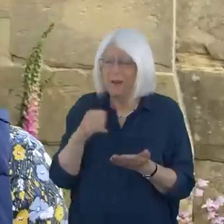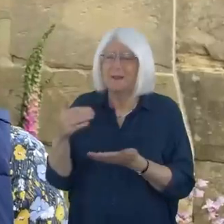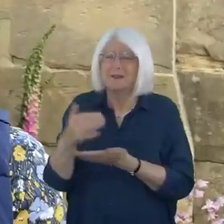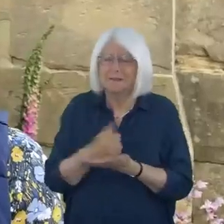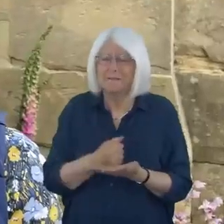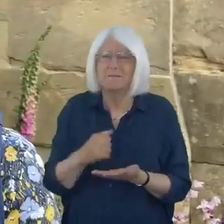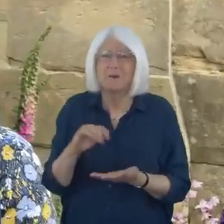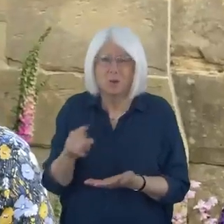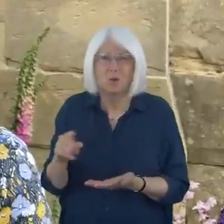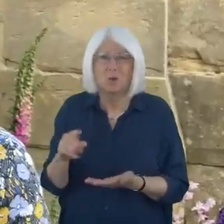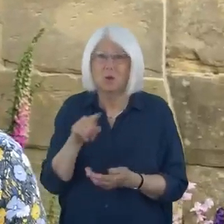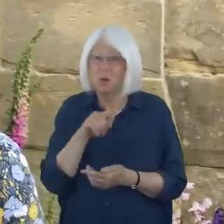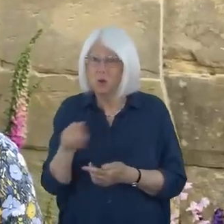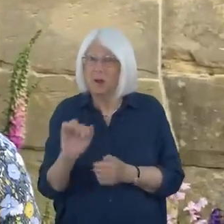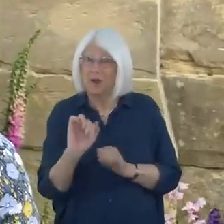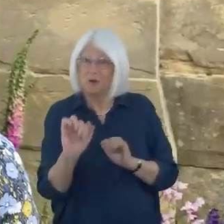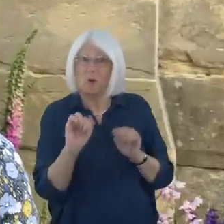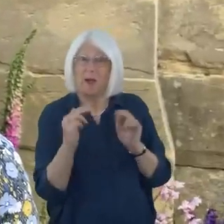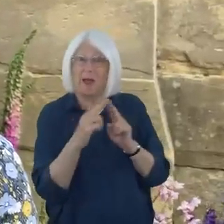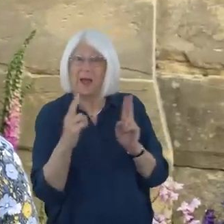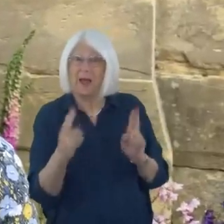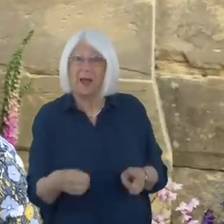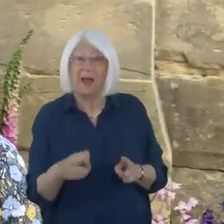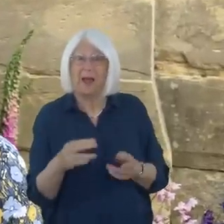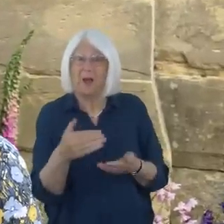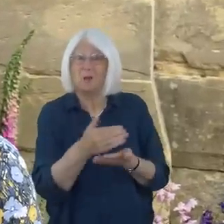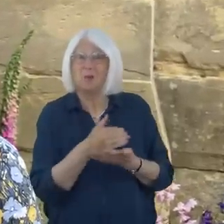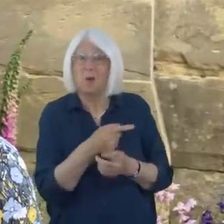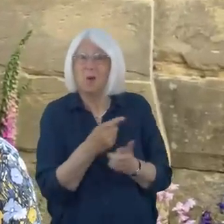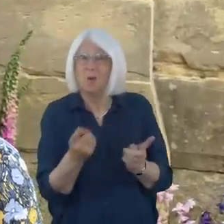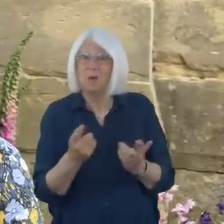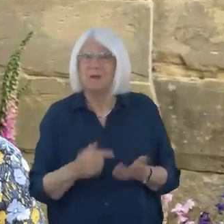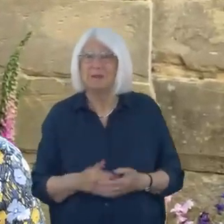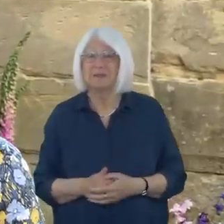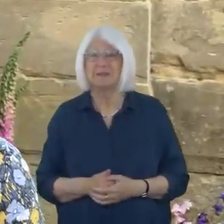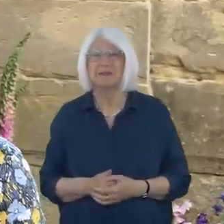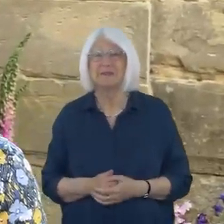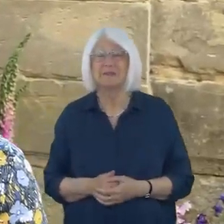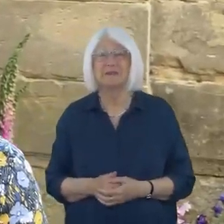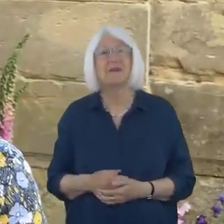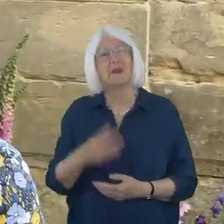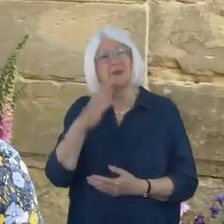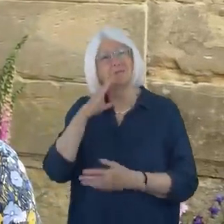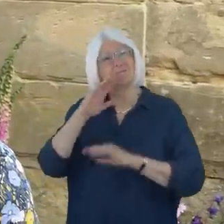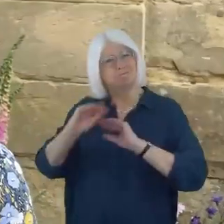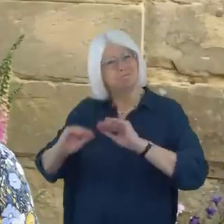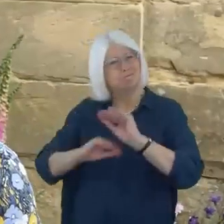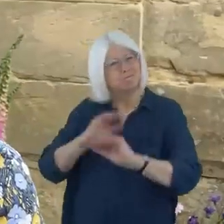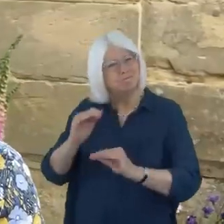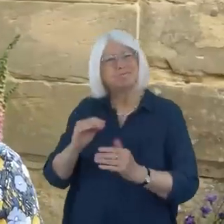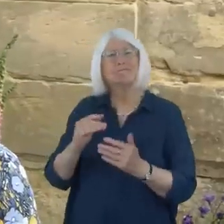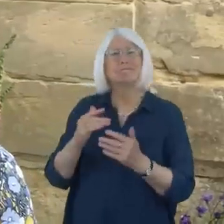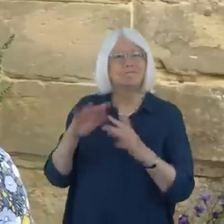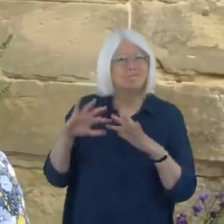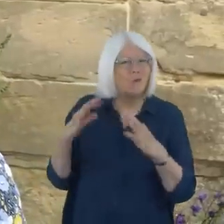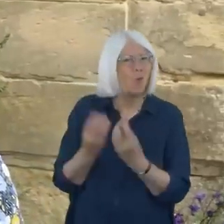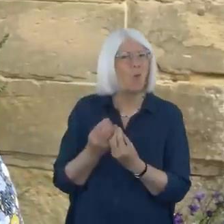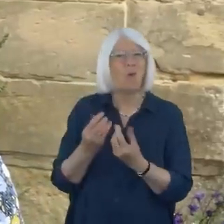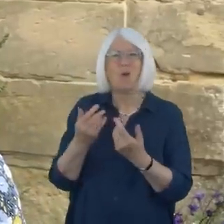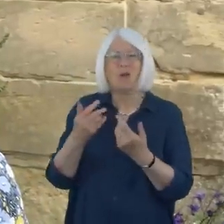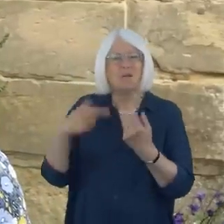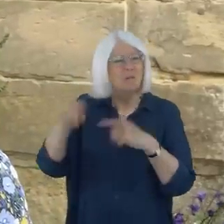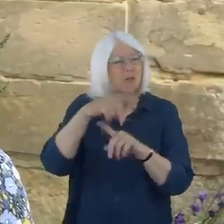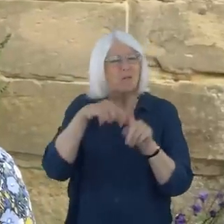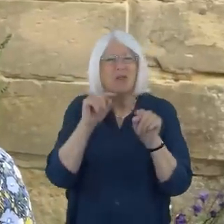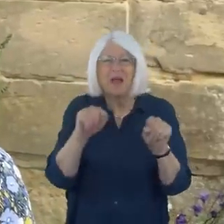saved, you and your household. They spoke the word of the Lord to him and to all who were in his